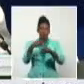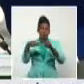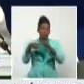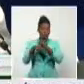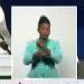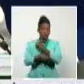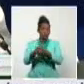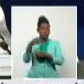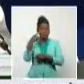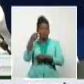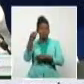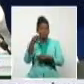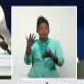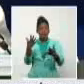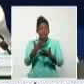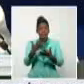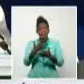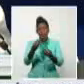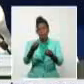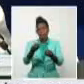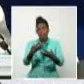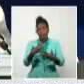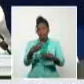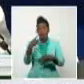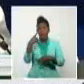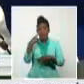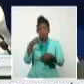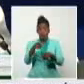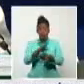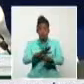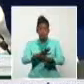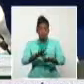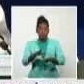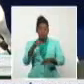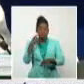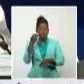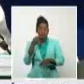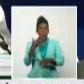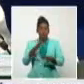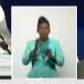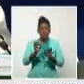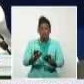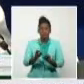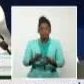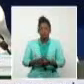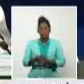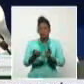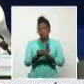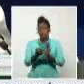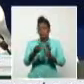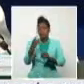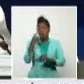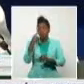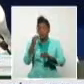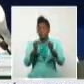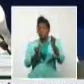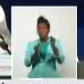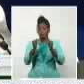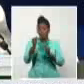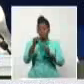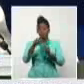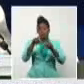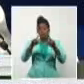provide the largest number of people they have been in contact with over the last 14 days in order